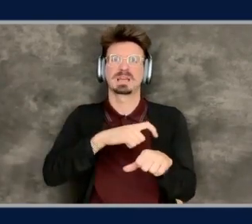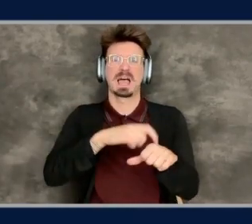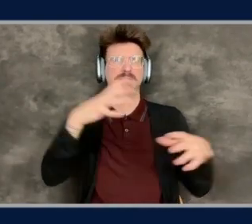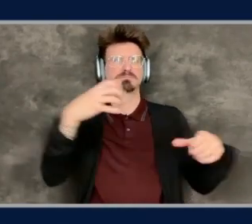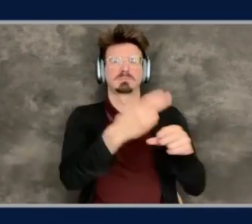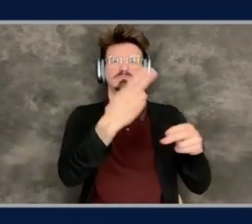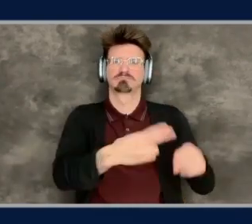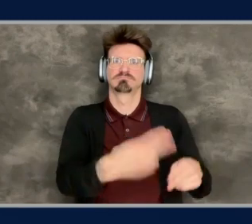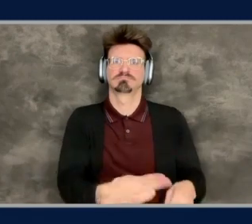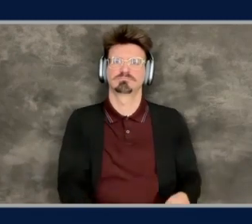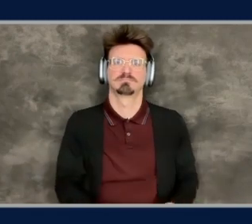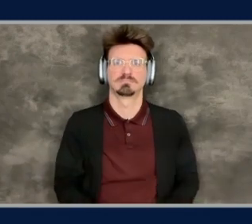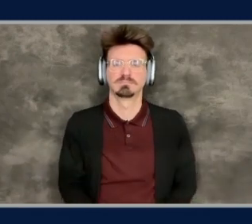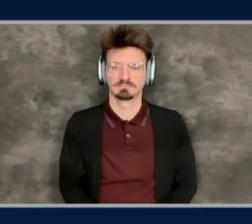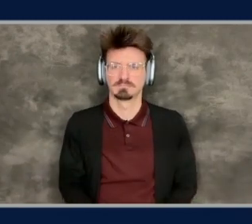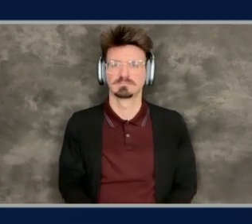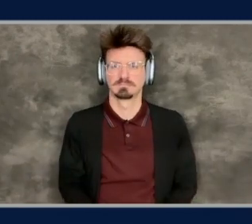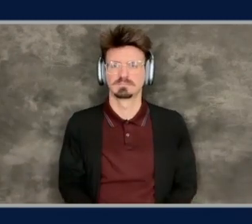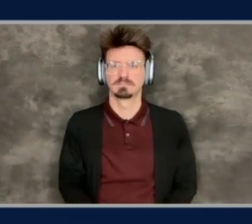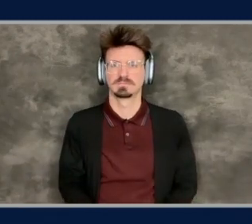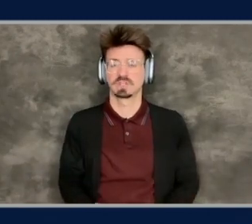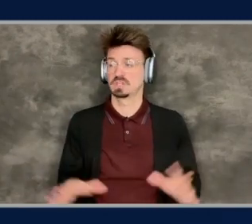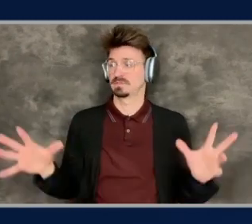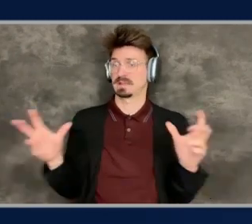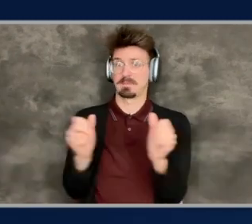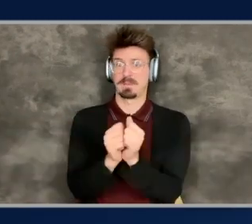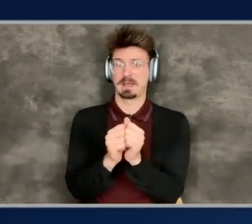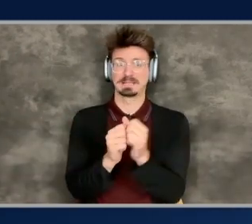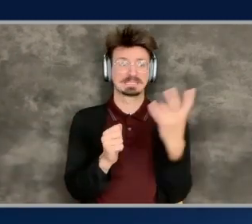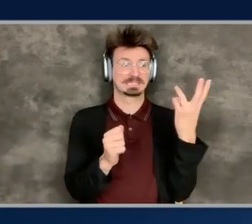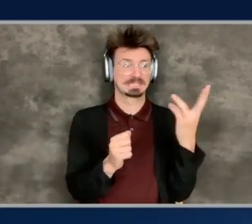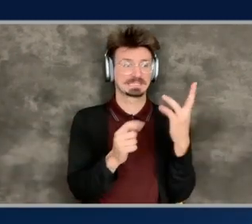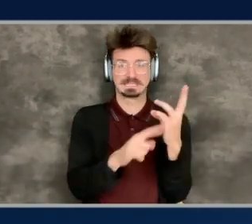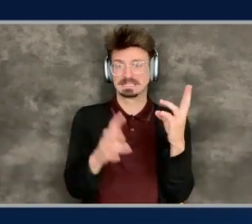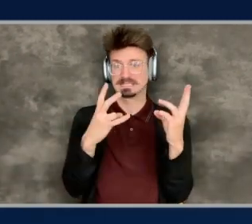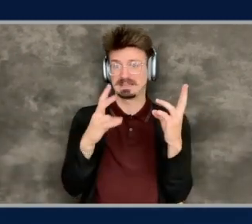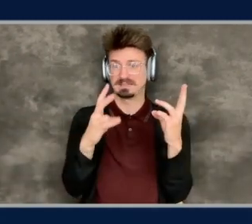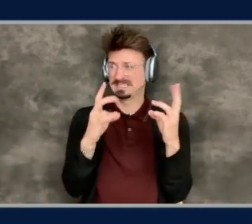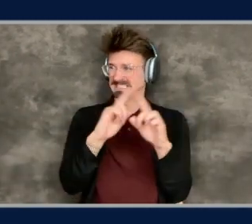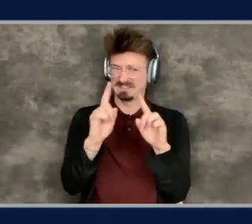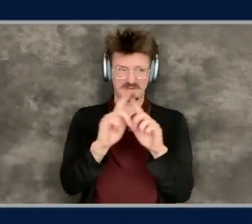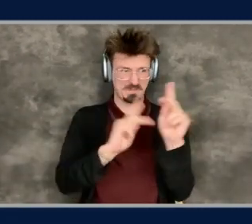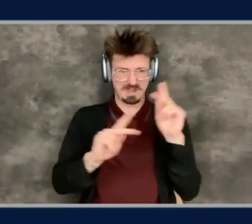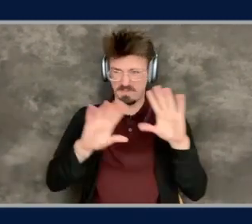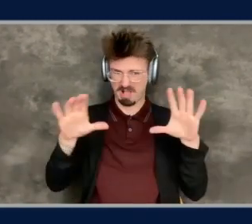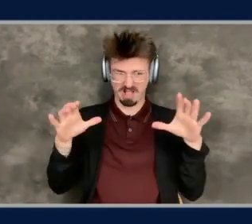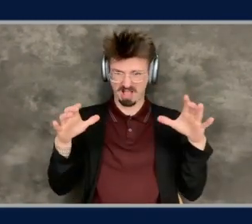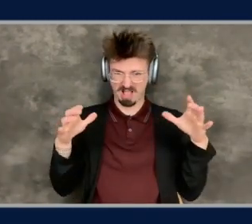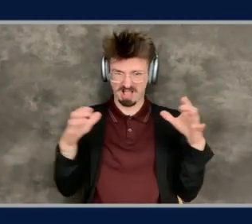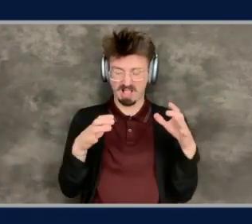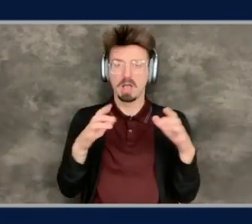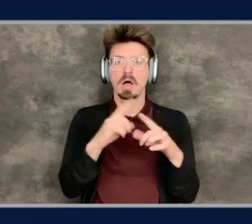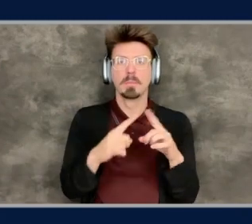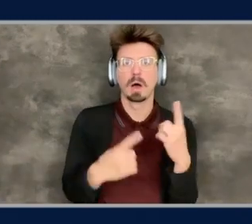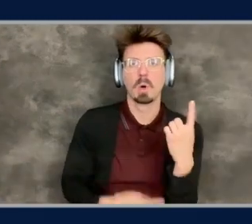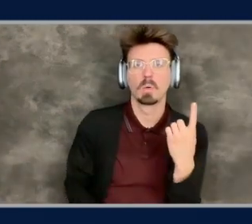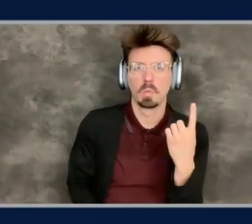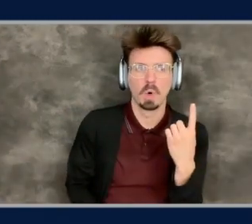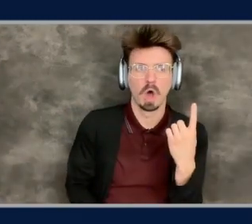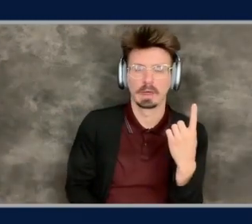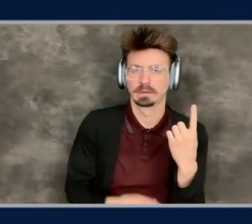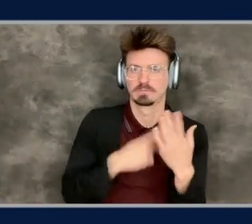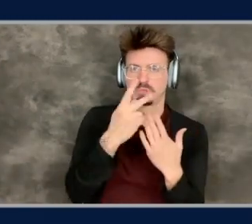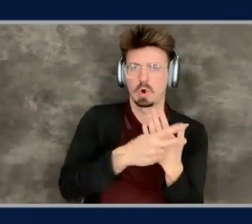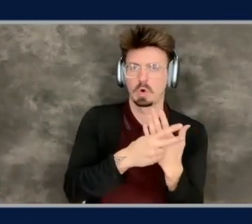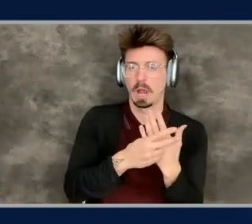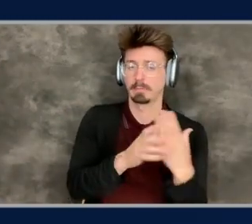was effectively having to combine 16, 17 different people to do just about everything that you run through for one specific example with one errant